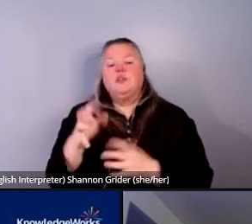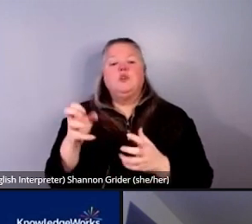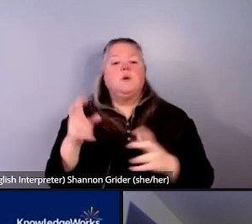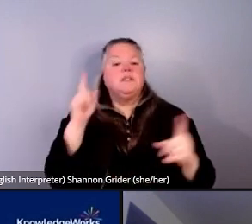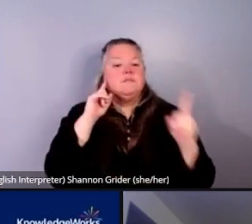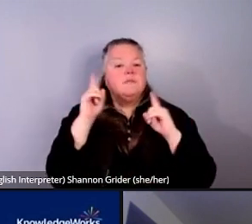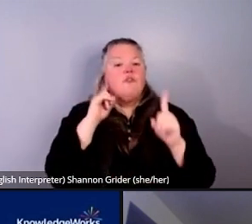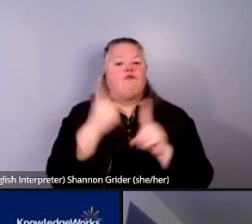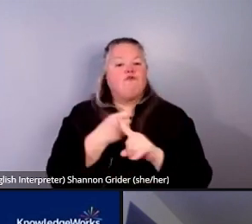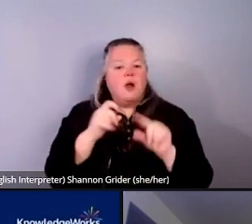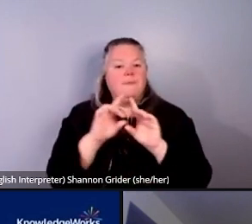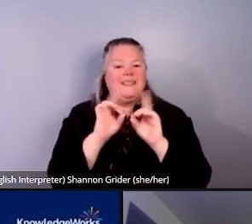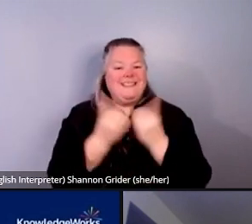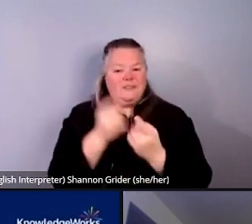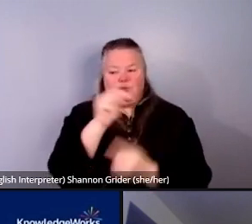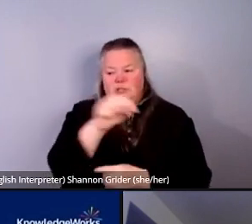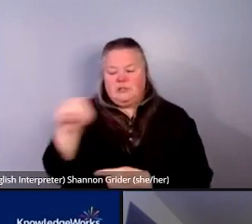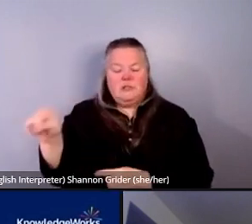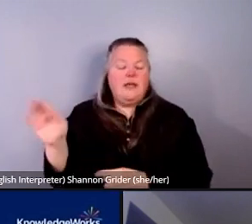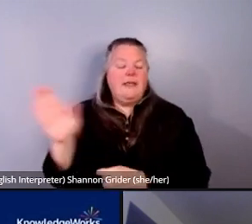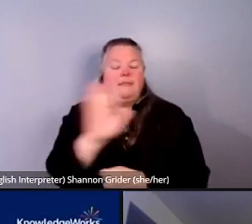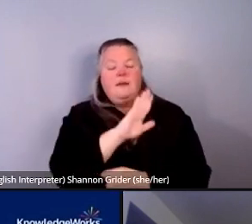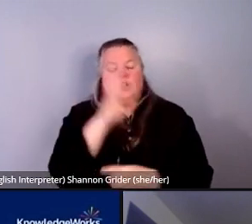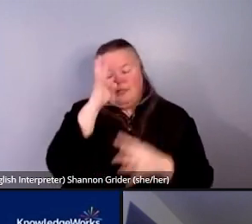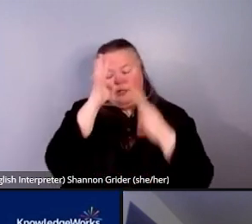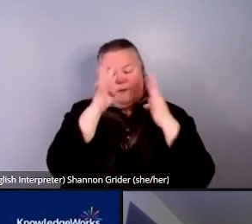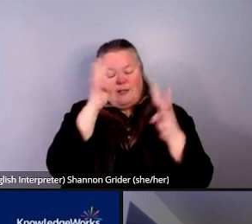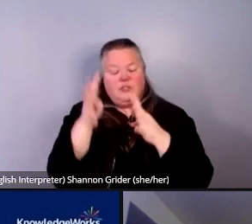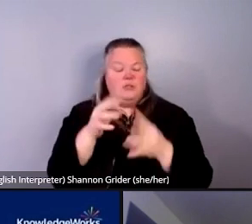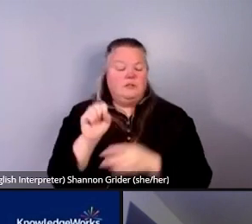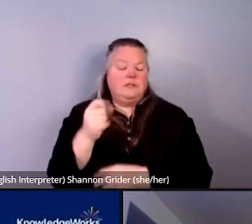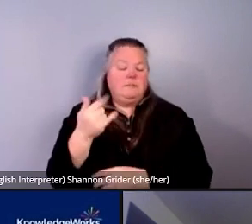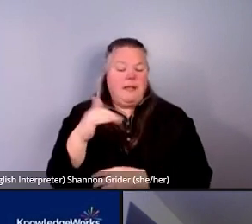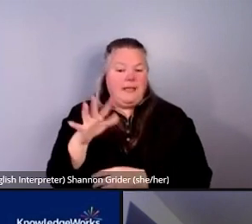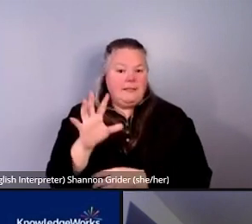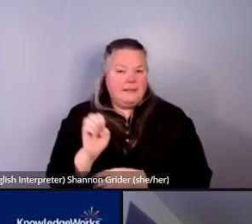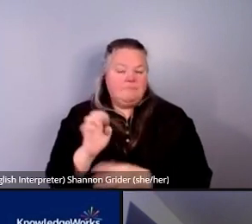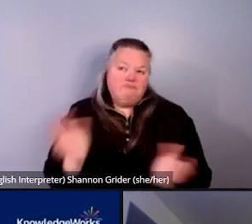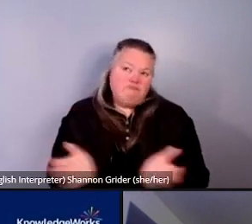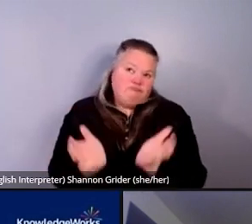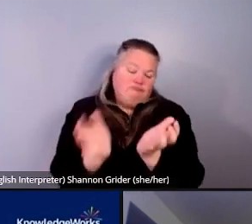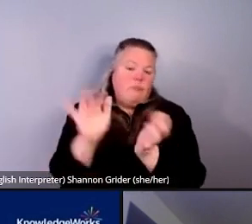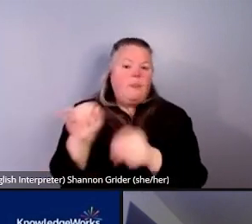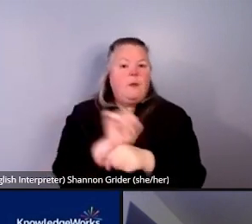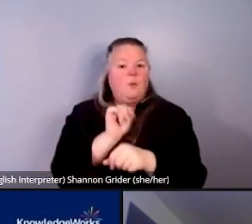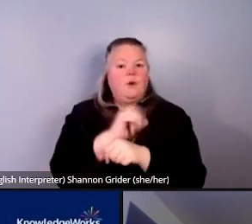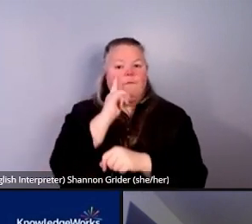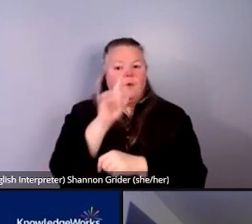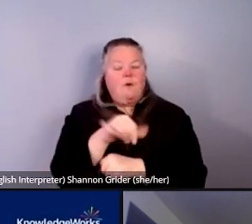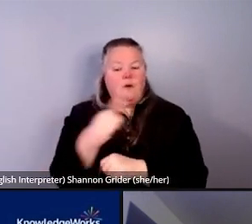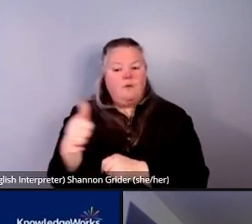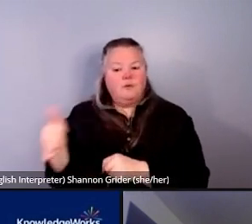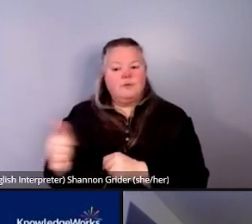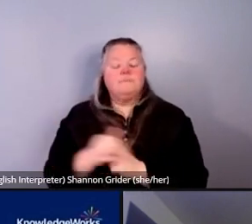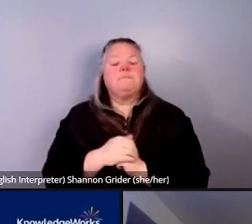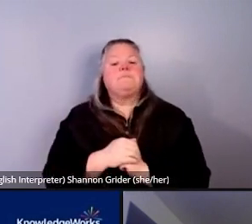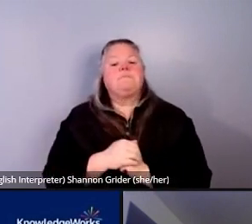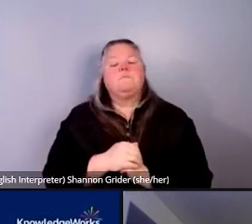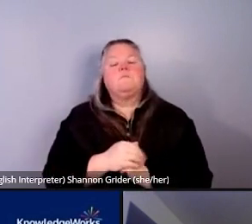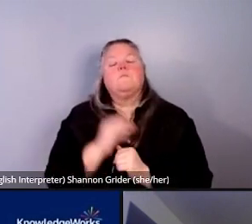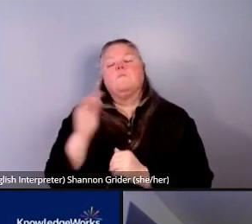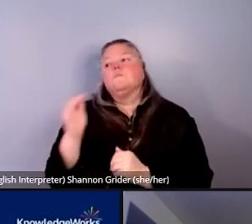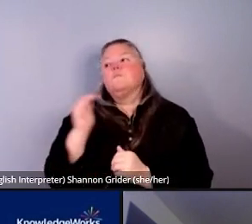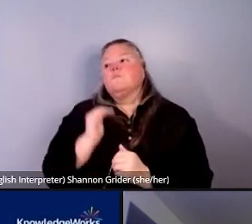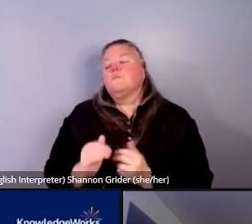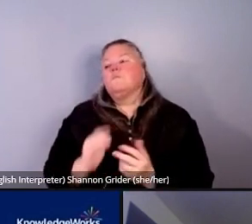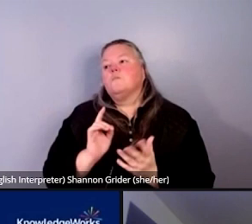in that innovation space and helping to promote that work to other districts as well. And